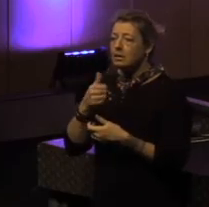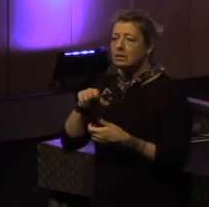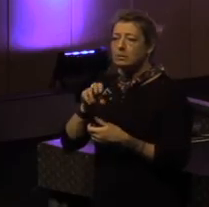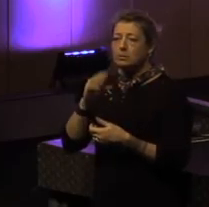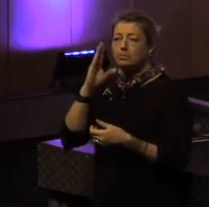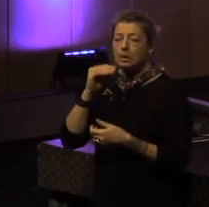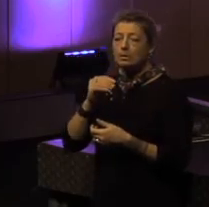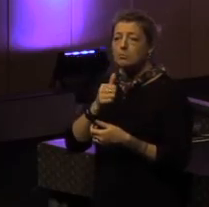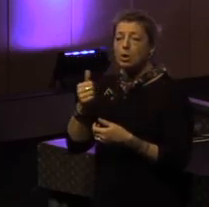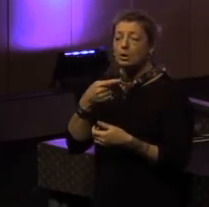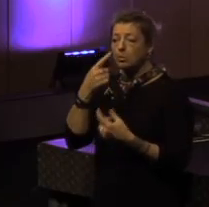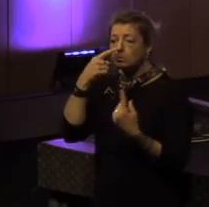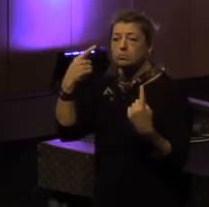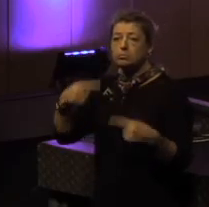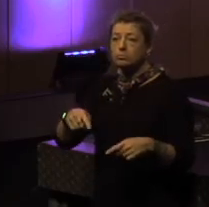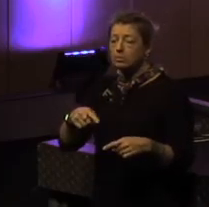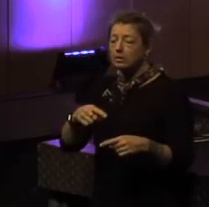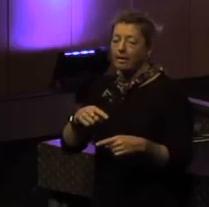say